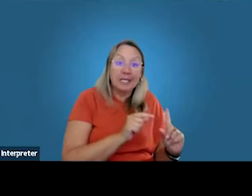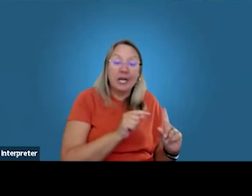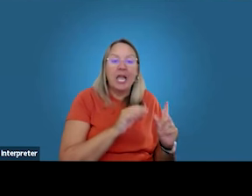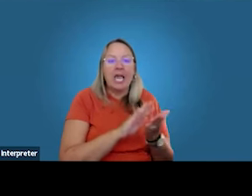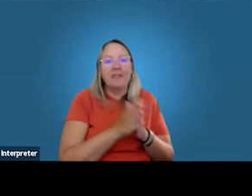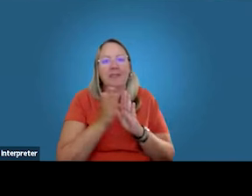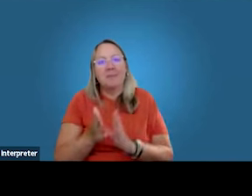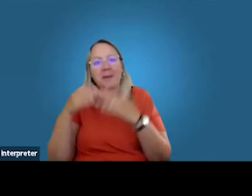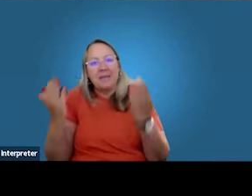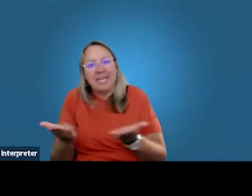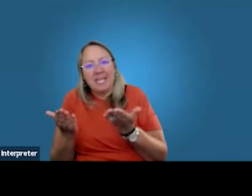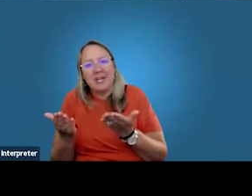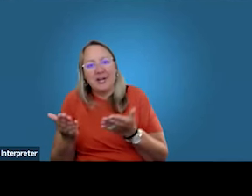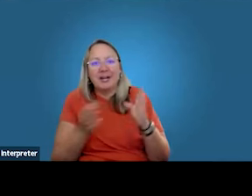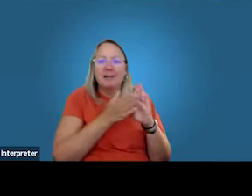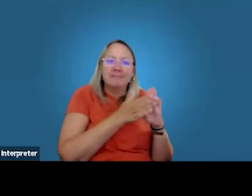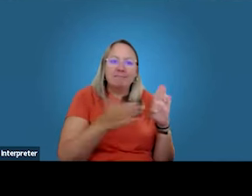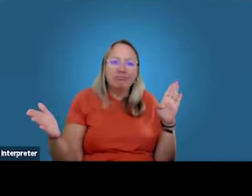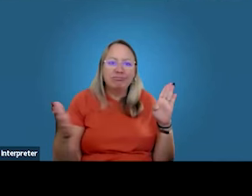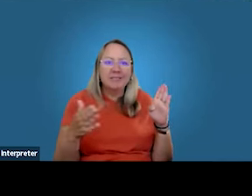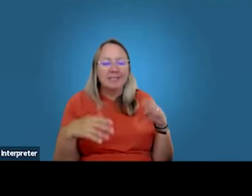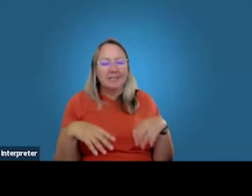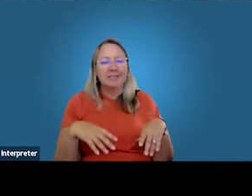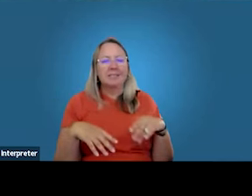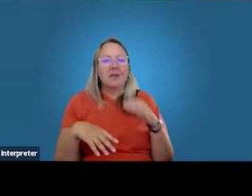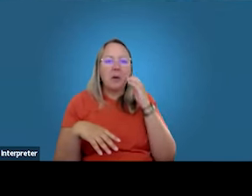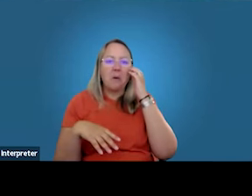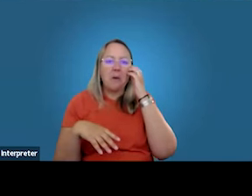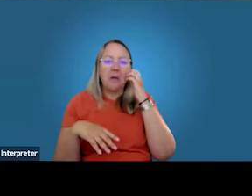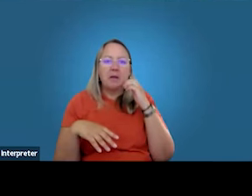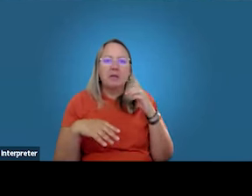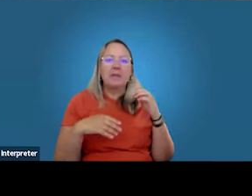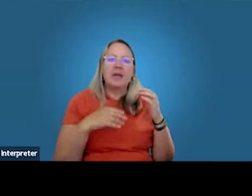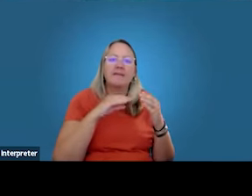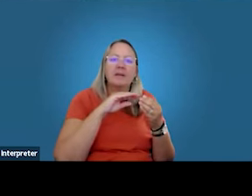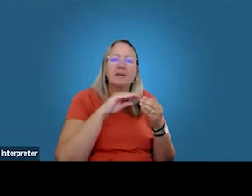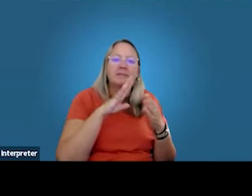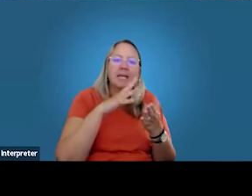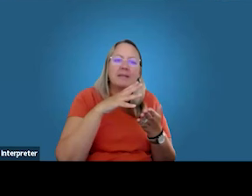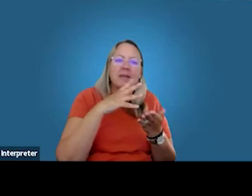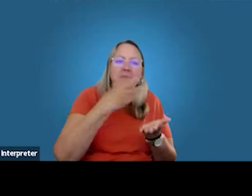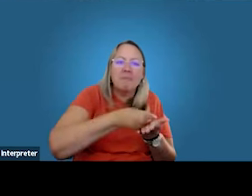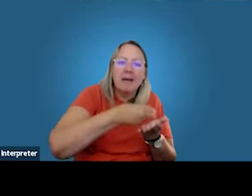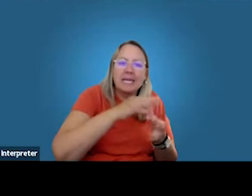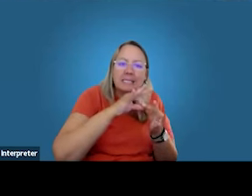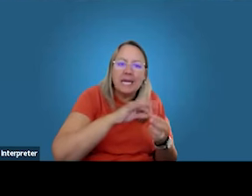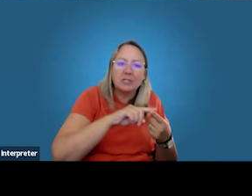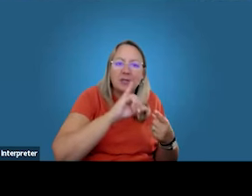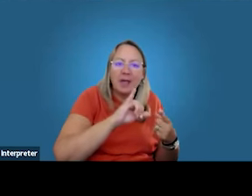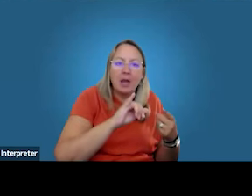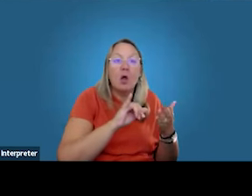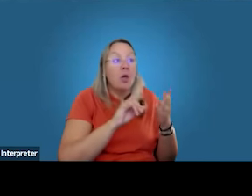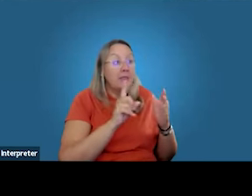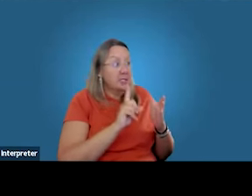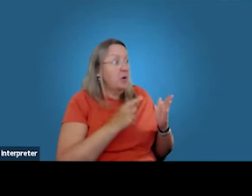and life is amazing. So these stories tend to be goal driven. They quite often have numbers attached to them or key milestones. So this is where we